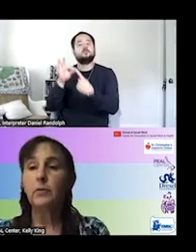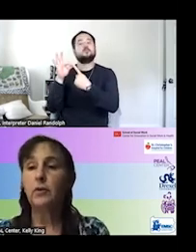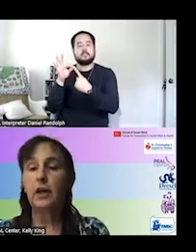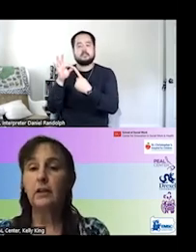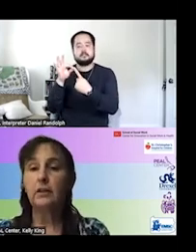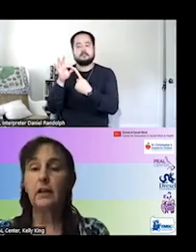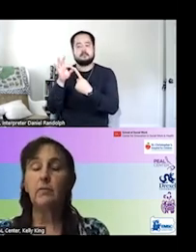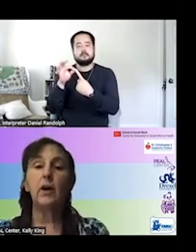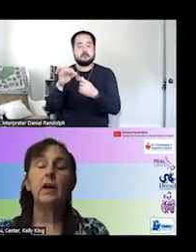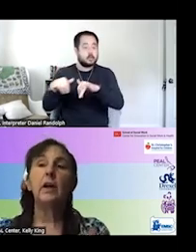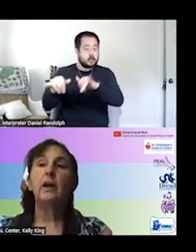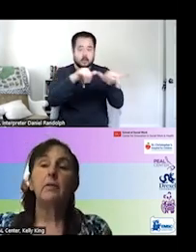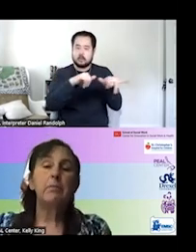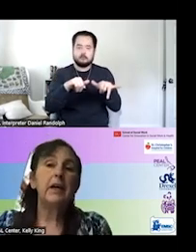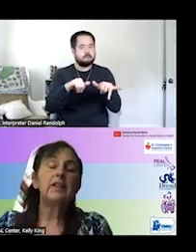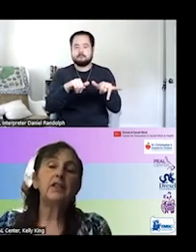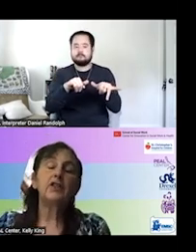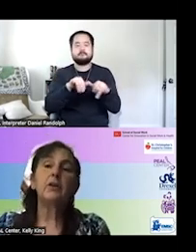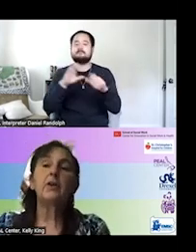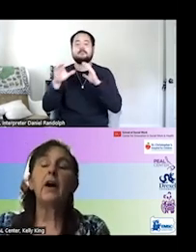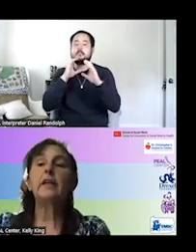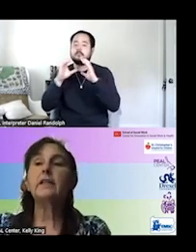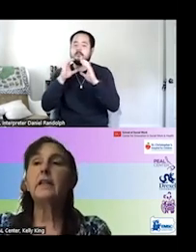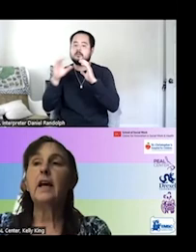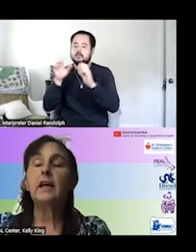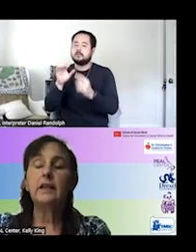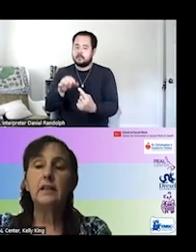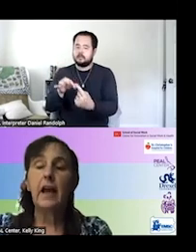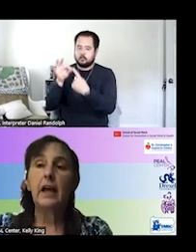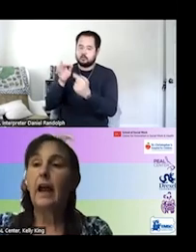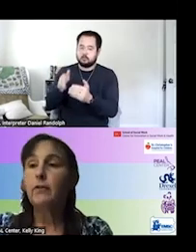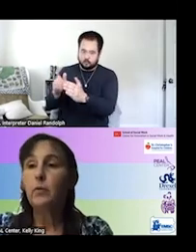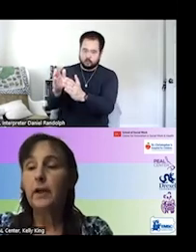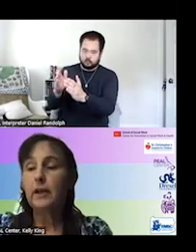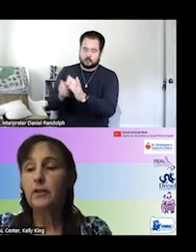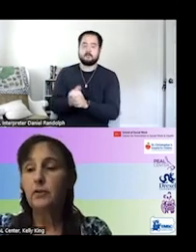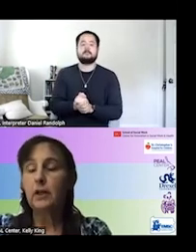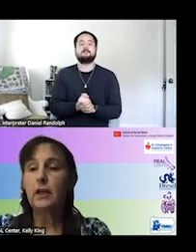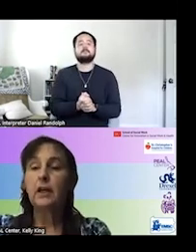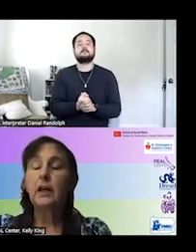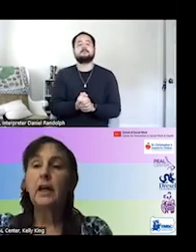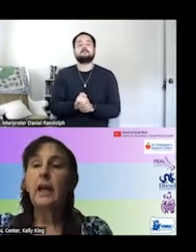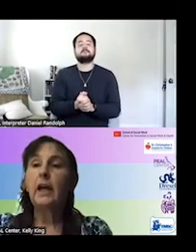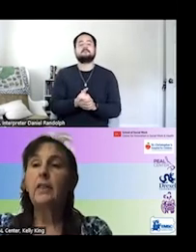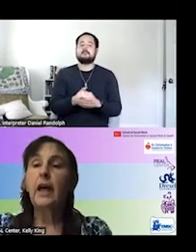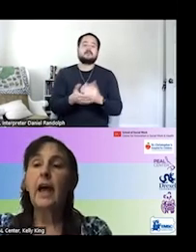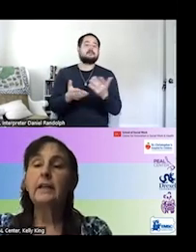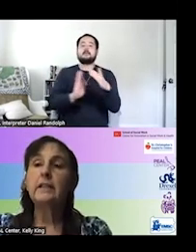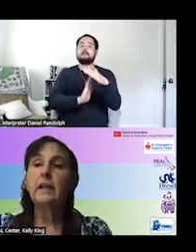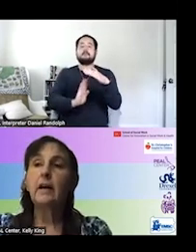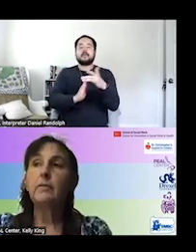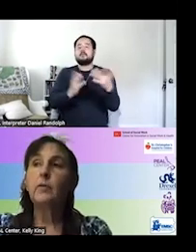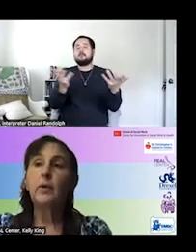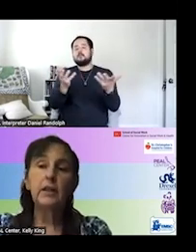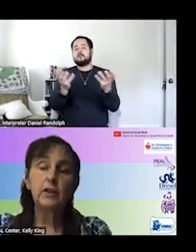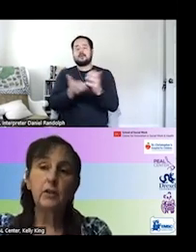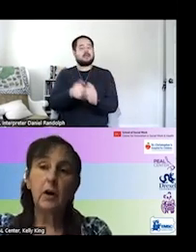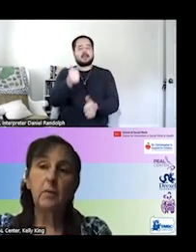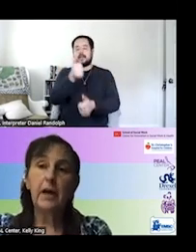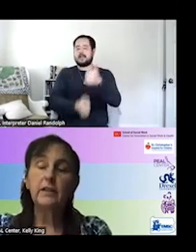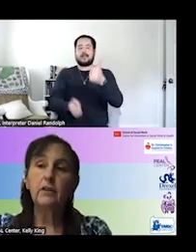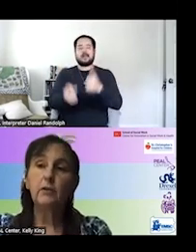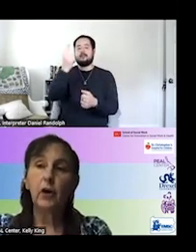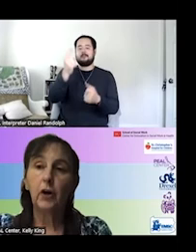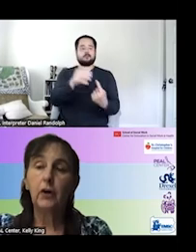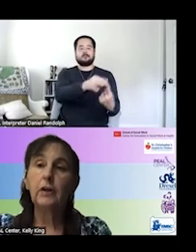all communicate in the same way. The biggest issue here, I can say, is that everyone is unique, and that we need to do